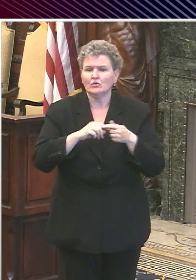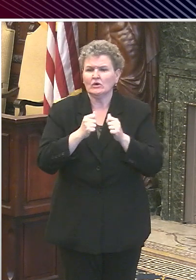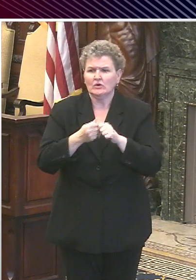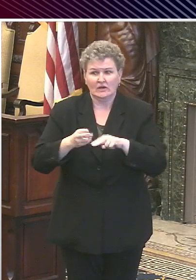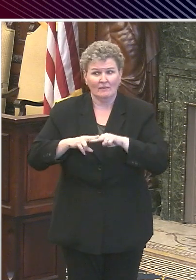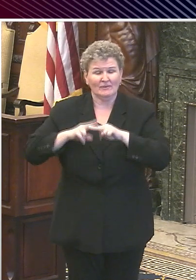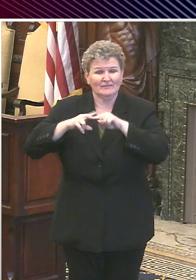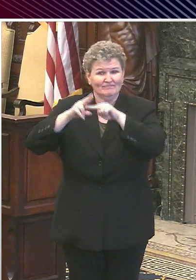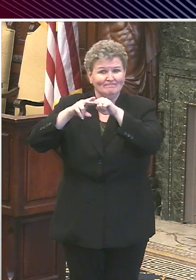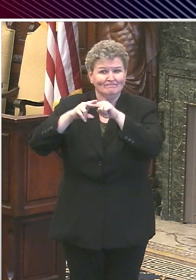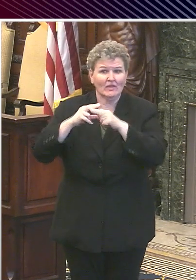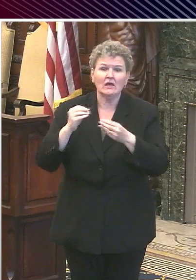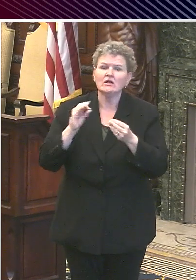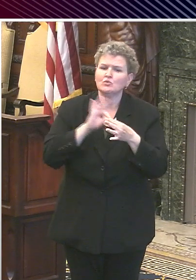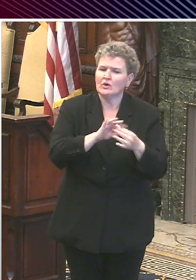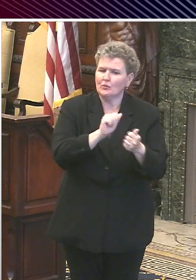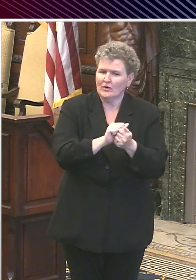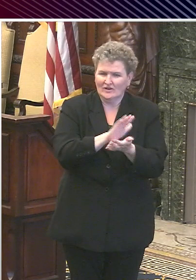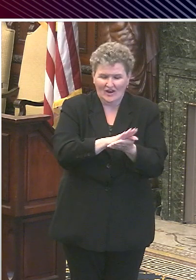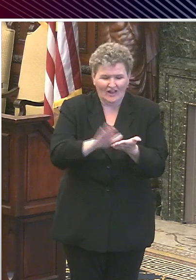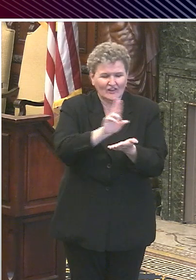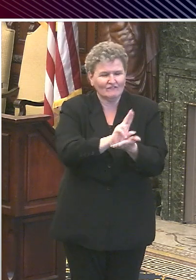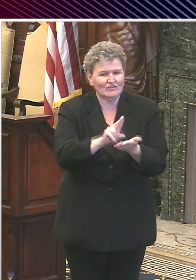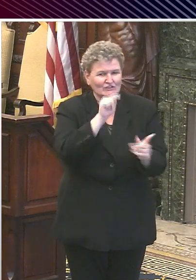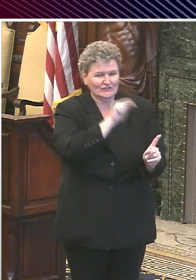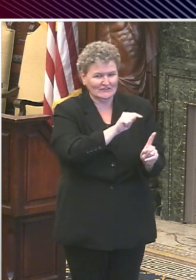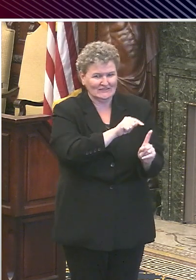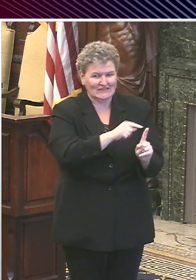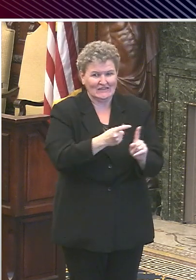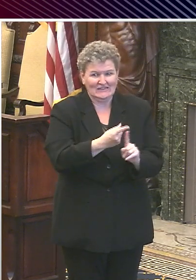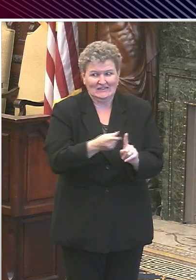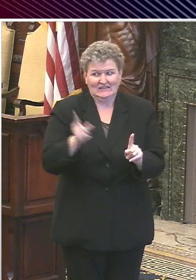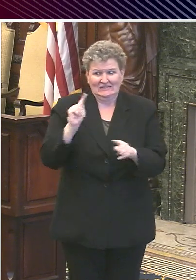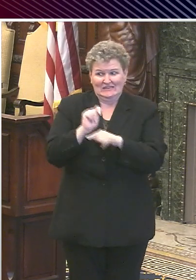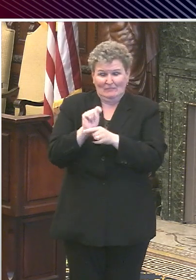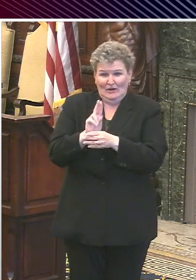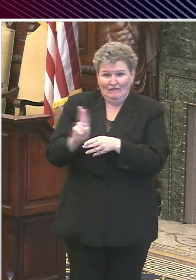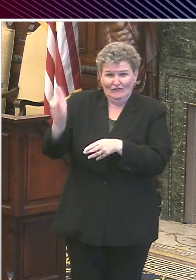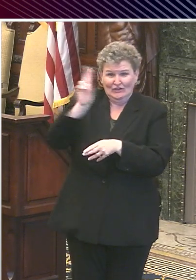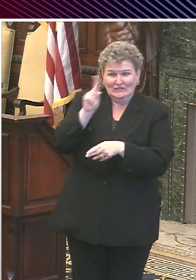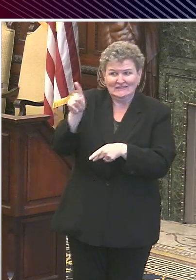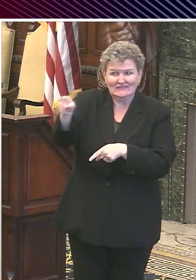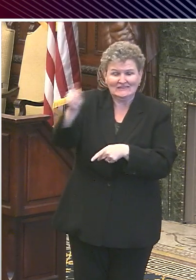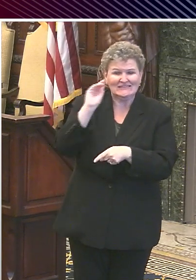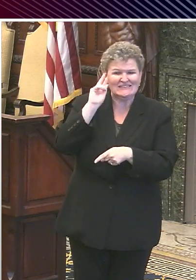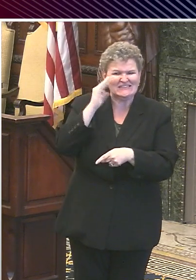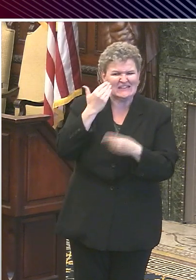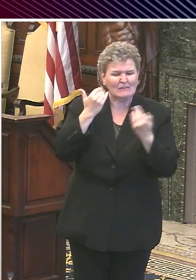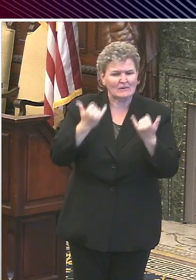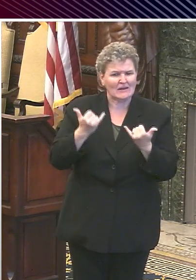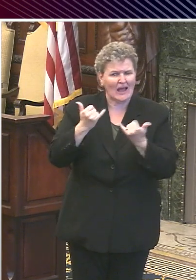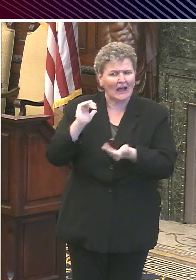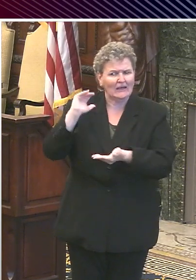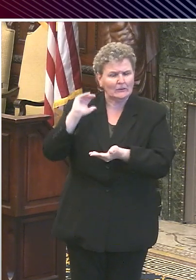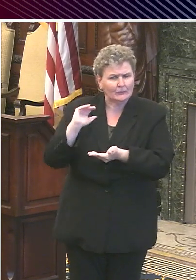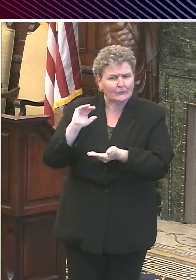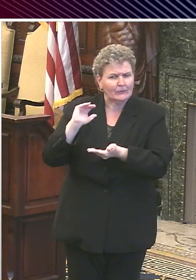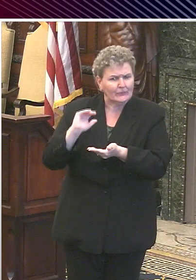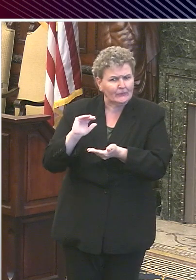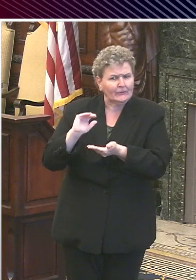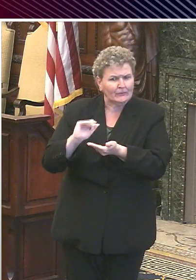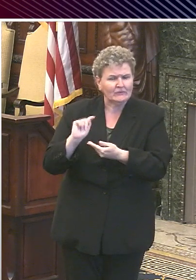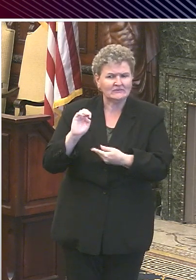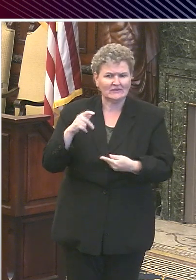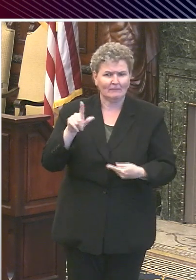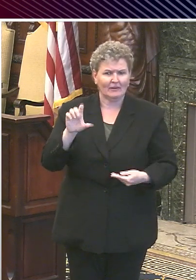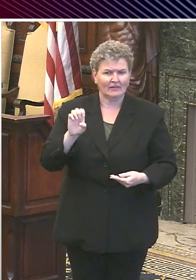this. Here in Philadelphia, the Temple University outbreak appears to be subsiding. Case counts appear to be falling in the past few